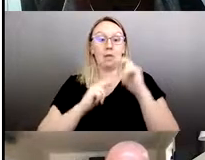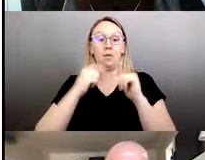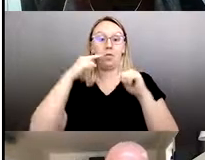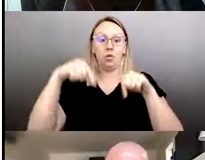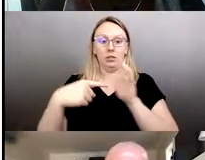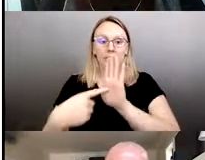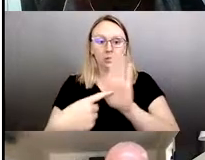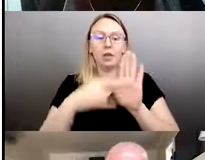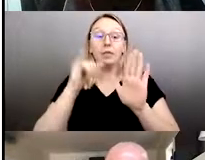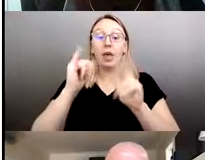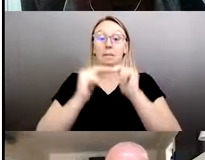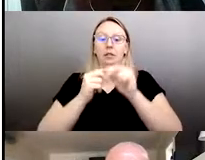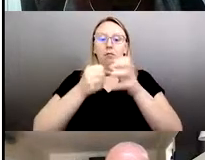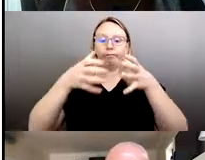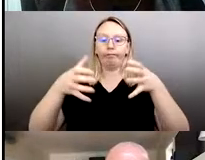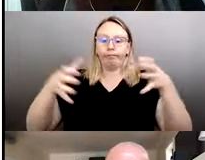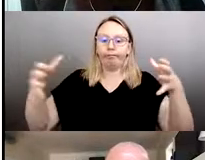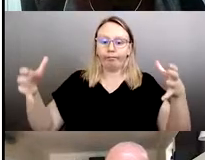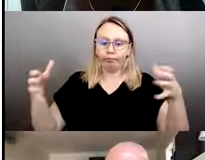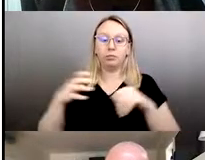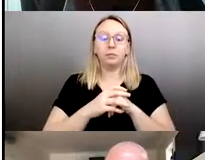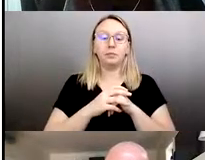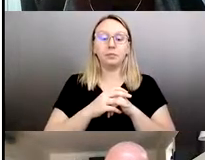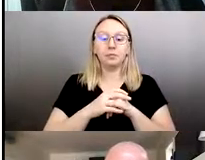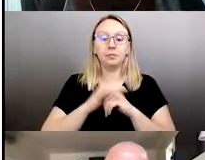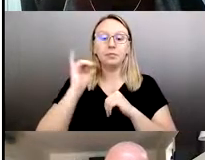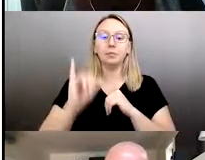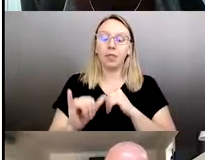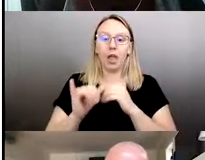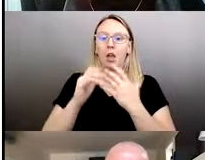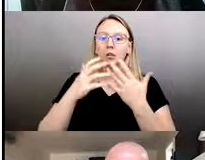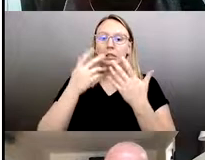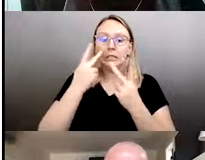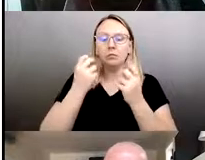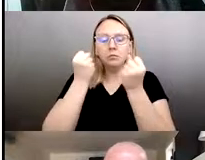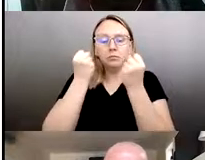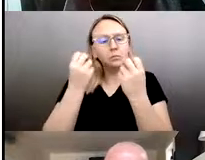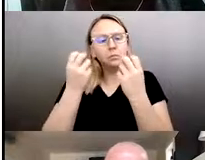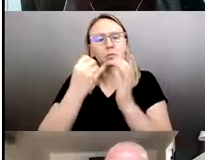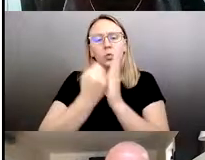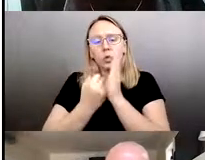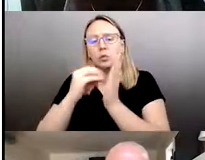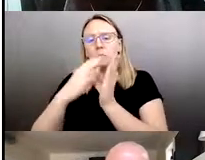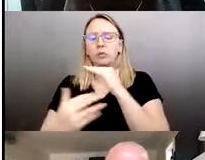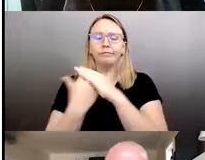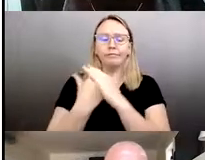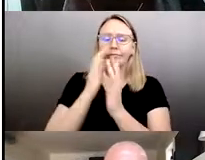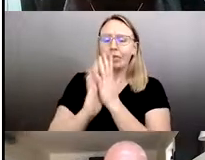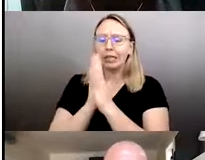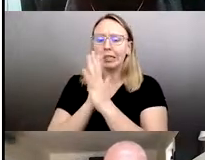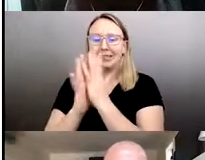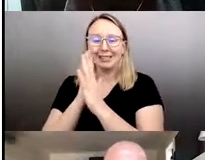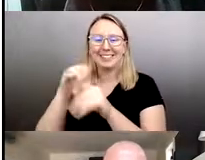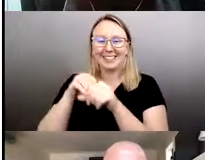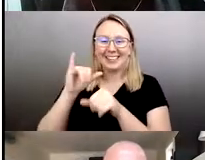expanded several times. This bastion of arts education has seen countless students and artists cross its halls, including, albeit for